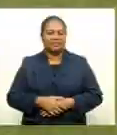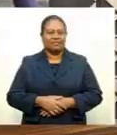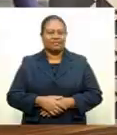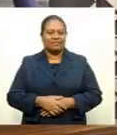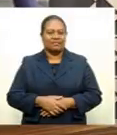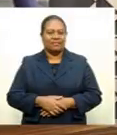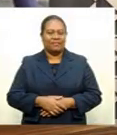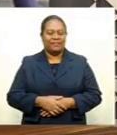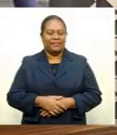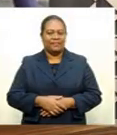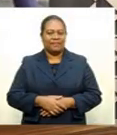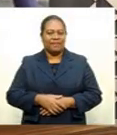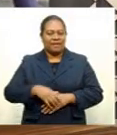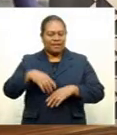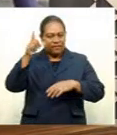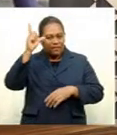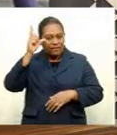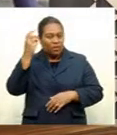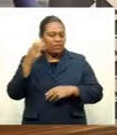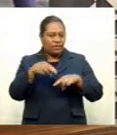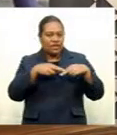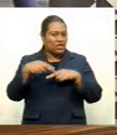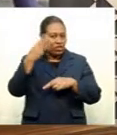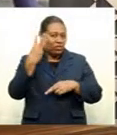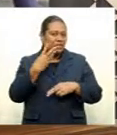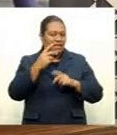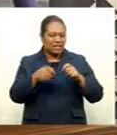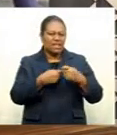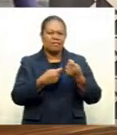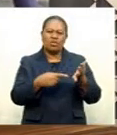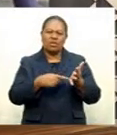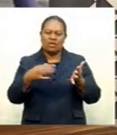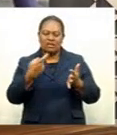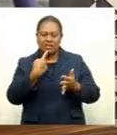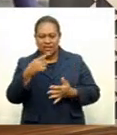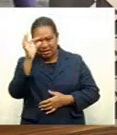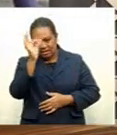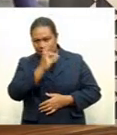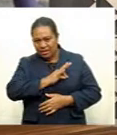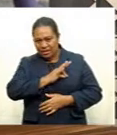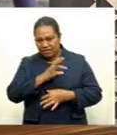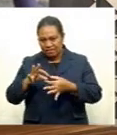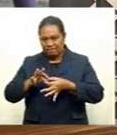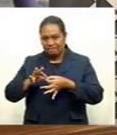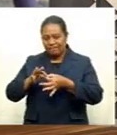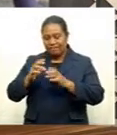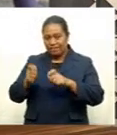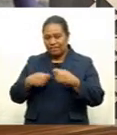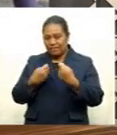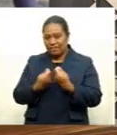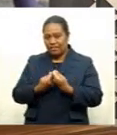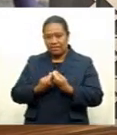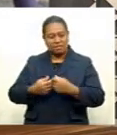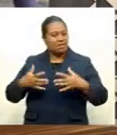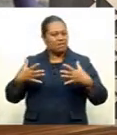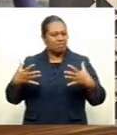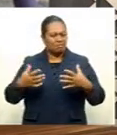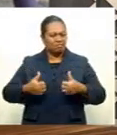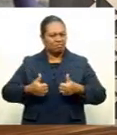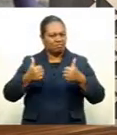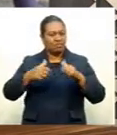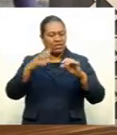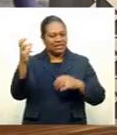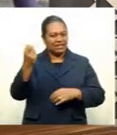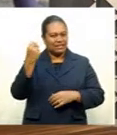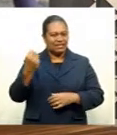Sports. Fijian Sevens co-captain Tokasa Senyasi believes the bond the team shares will be a huge factor for a